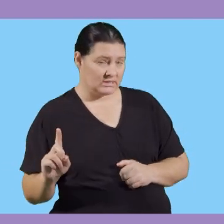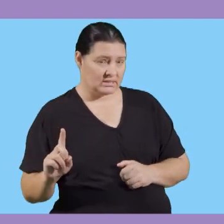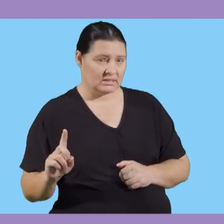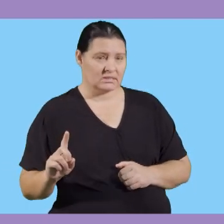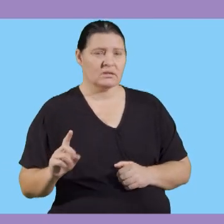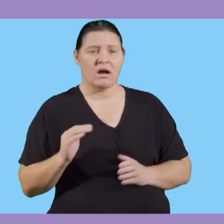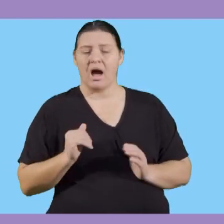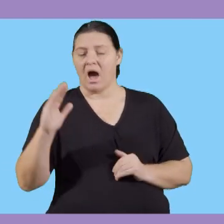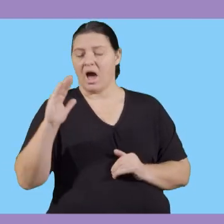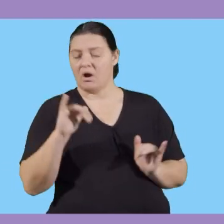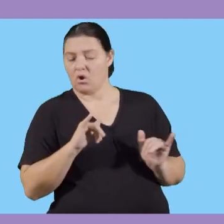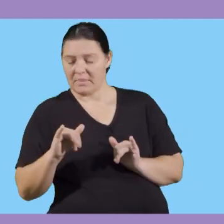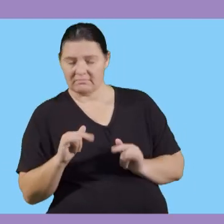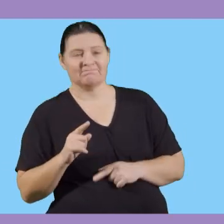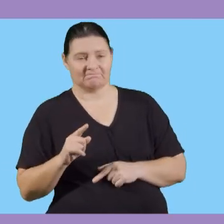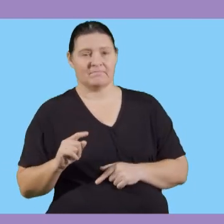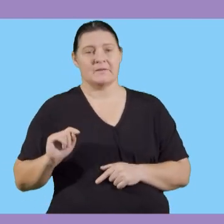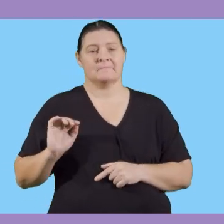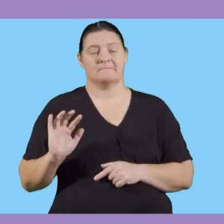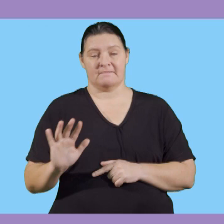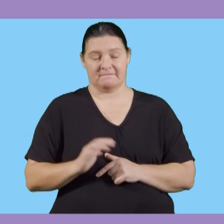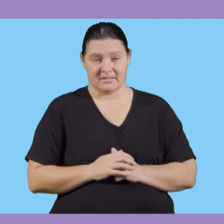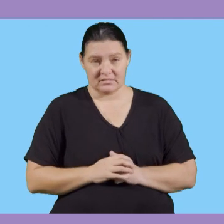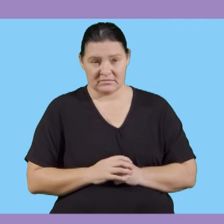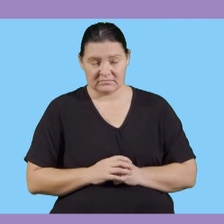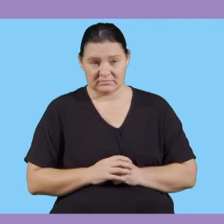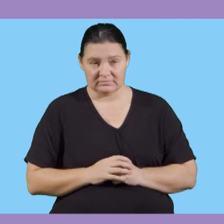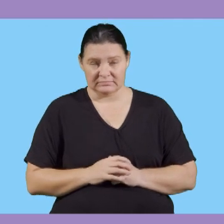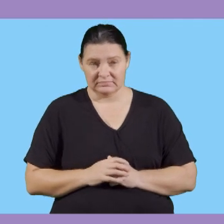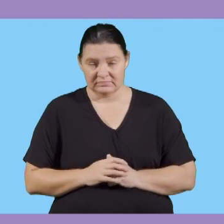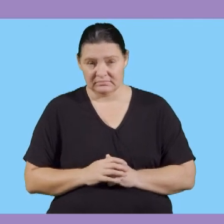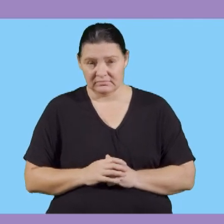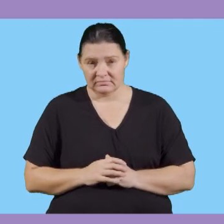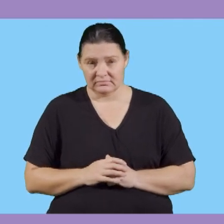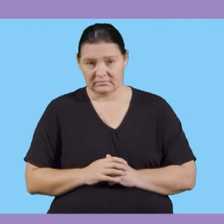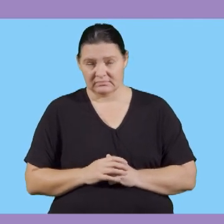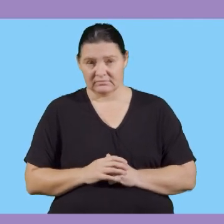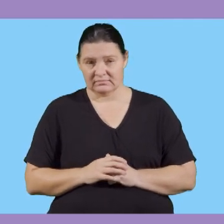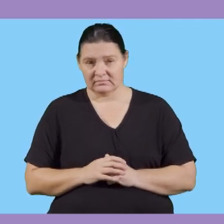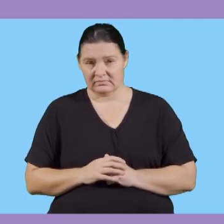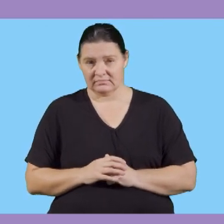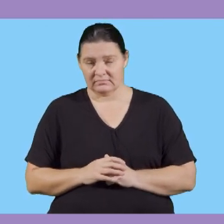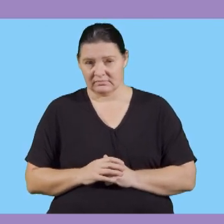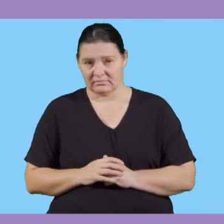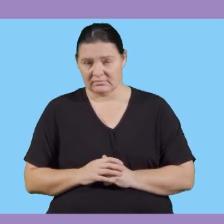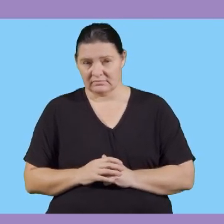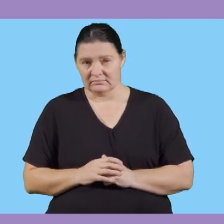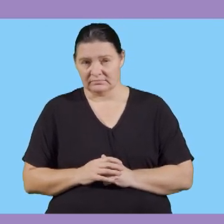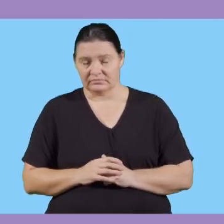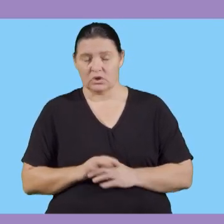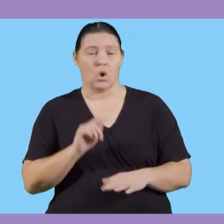we need to find the highest common factor. And the highest common factor between 120 and 5 is actually